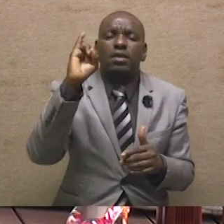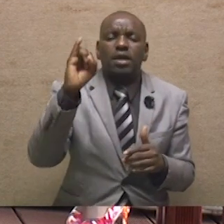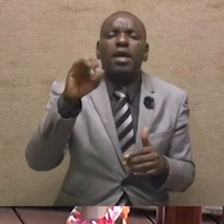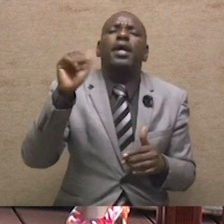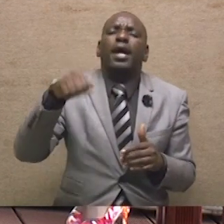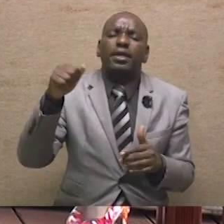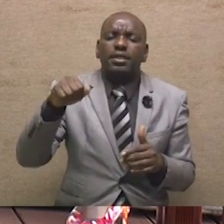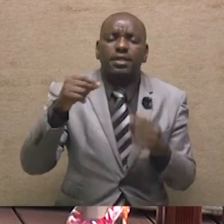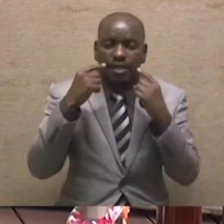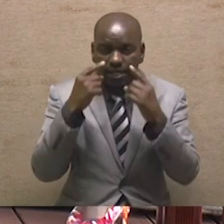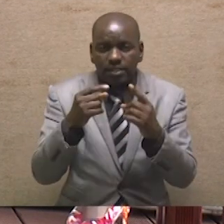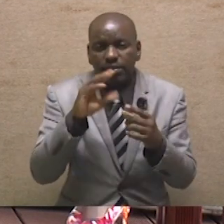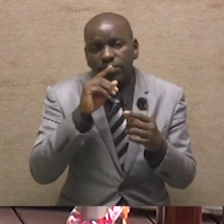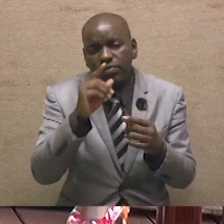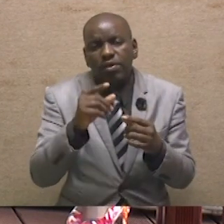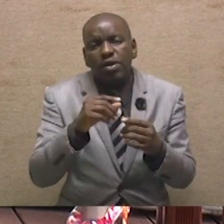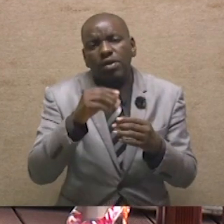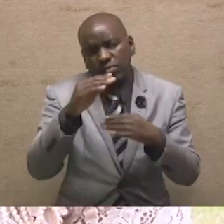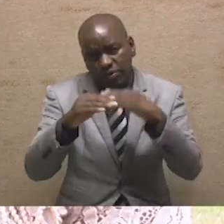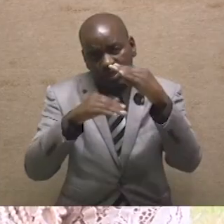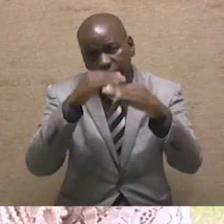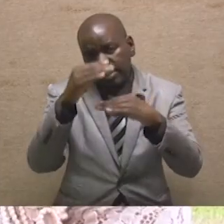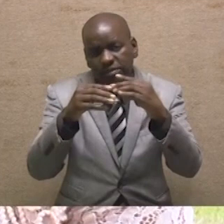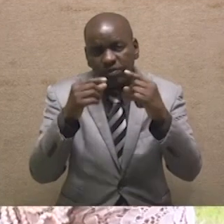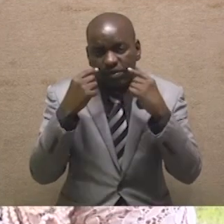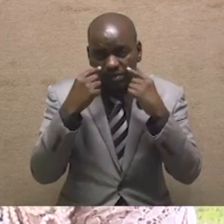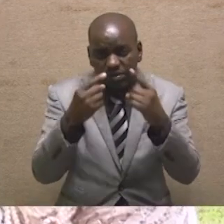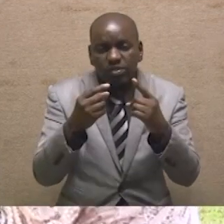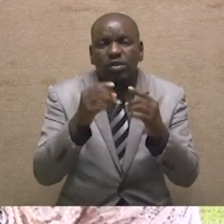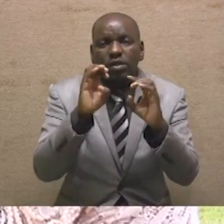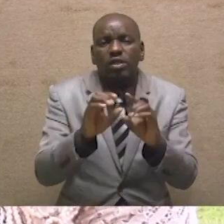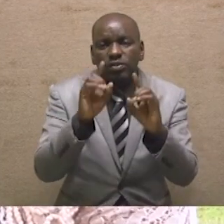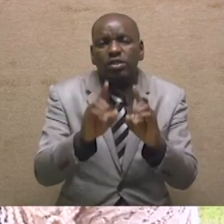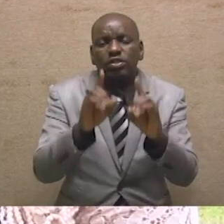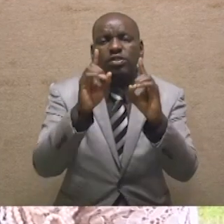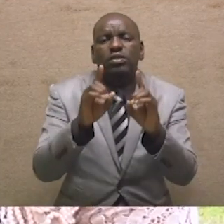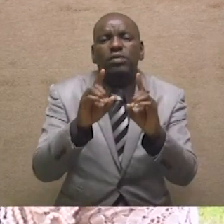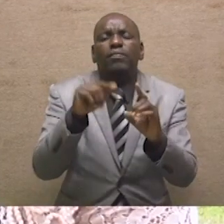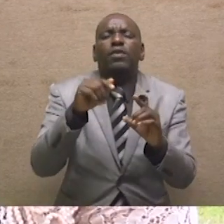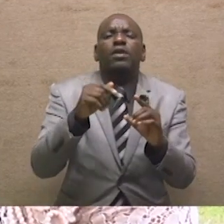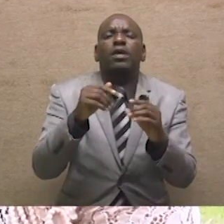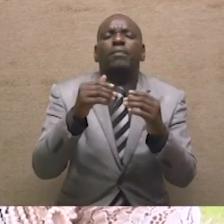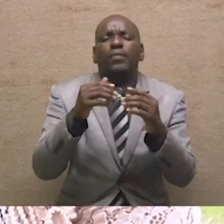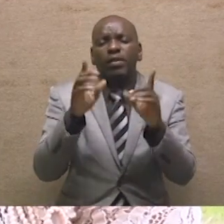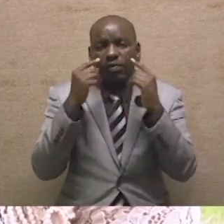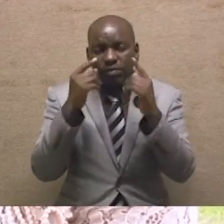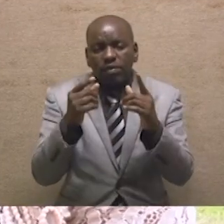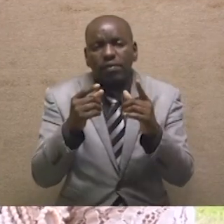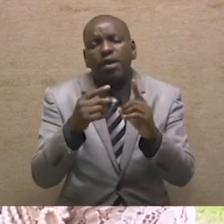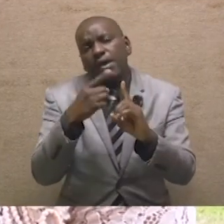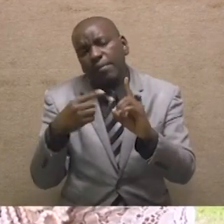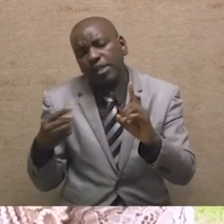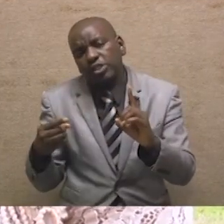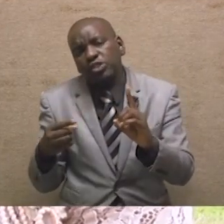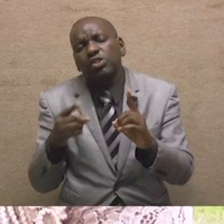So I agree with Mr. Gwatidzo in the sense that then we speak of progressive realization of the right to education. Absolutely. So if we're going to